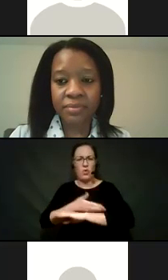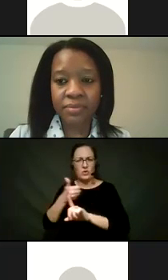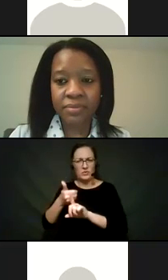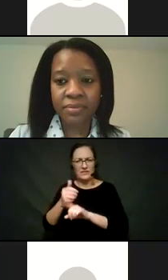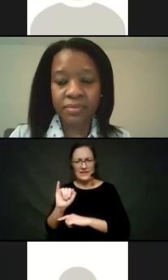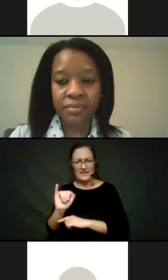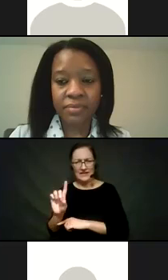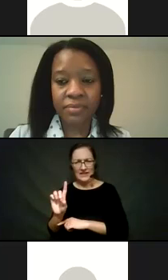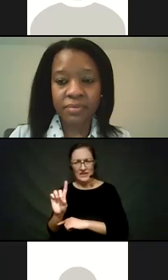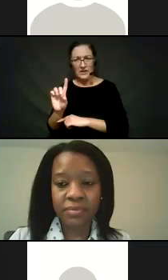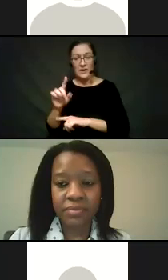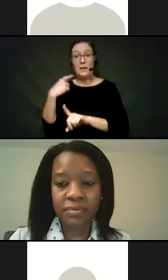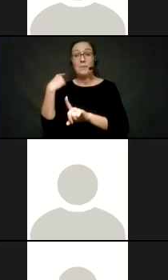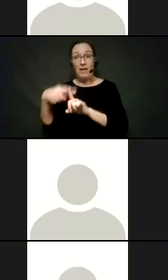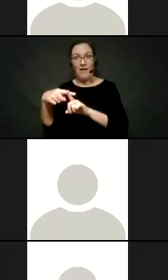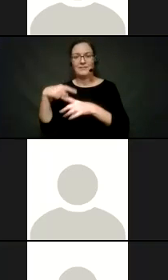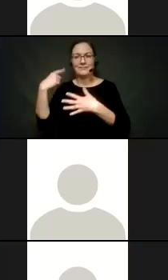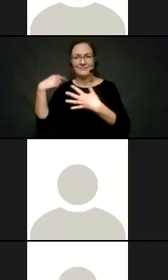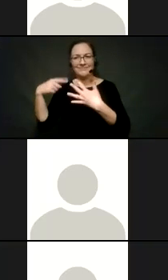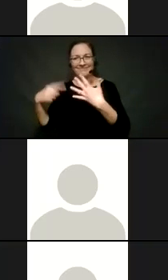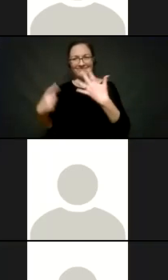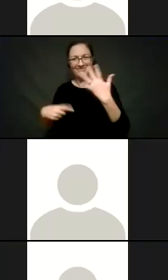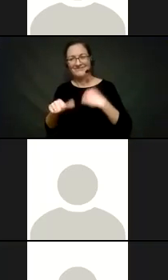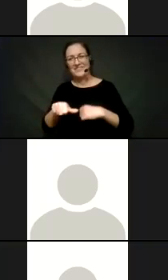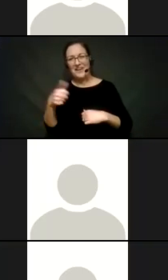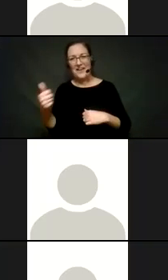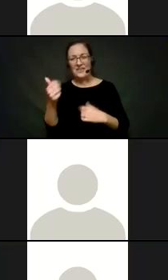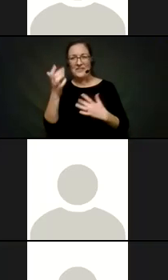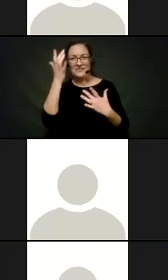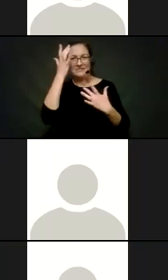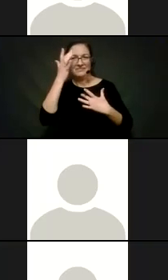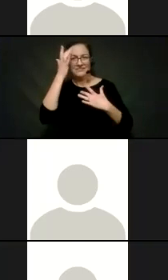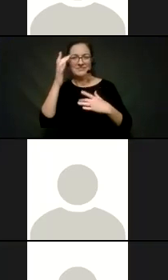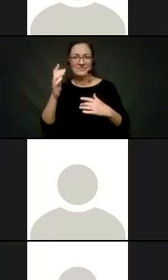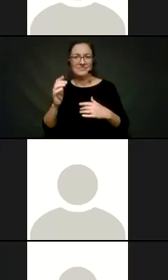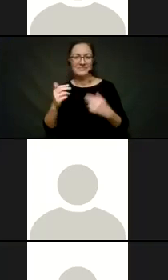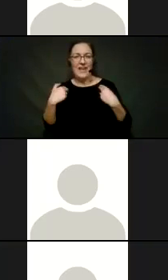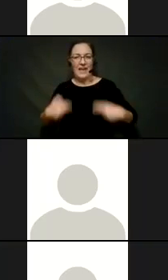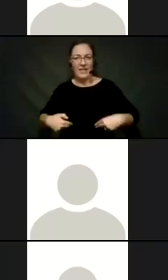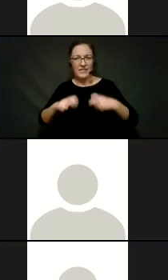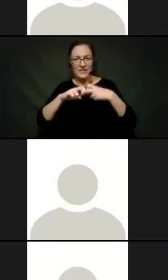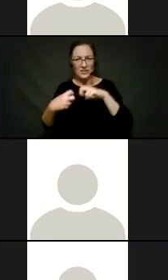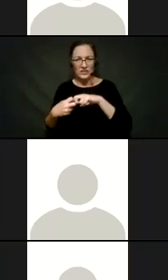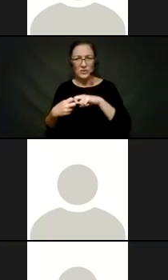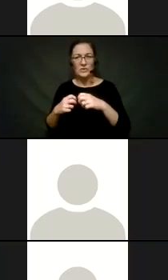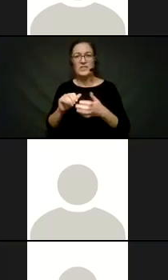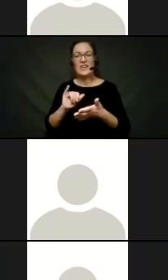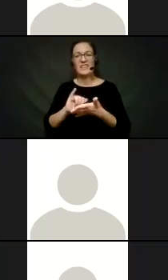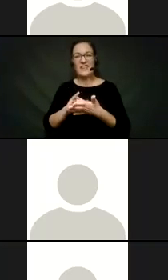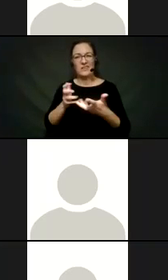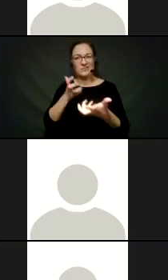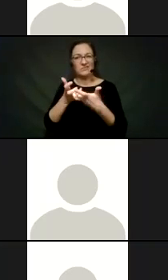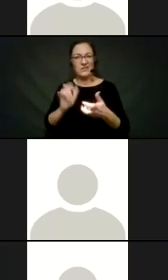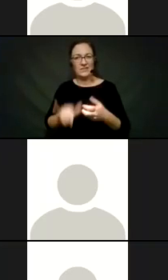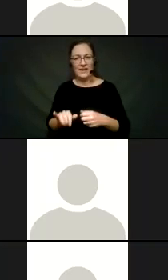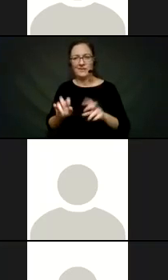has multiple medical issues that would fall into that first, what, 1C criteria about a